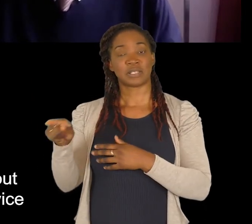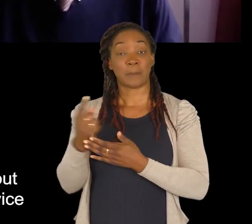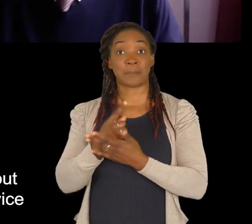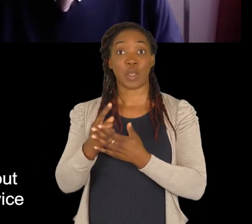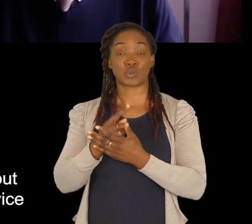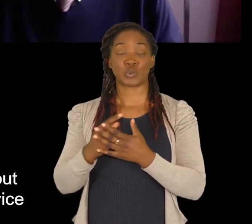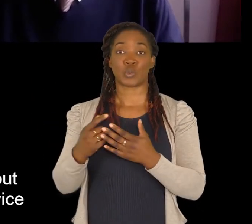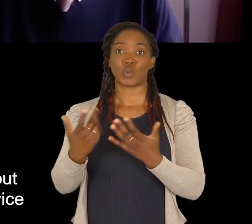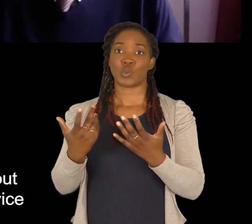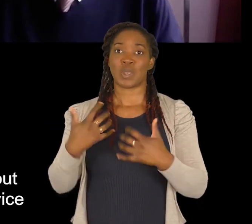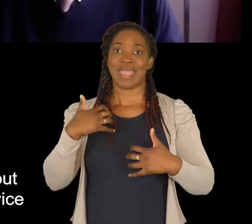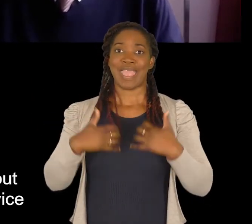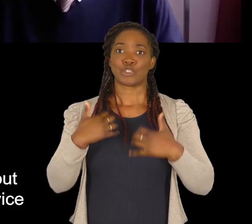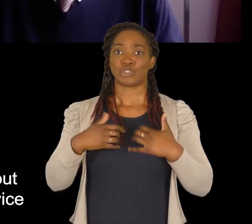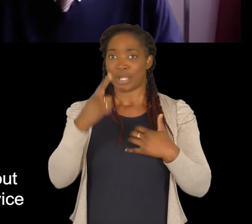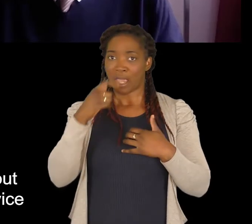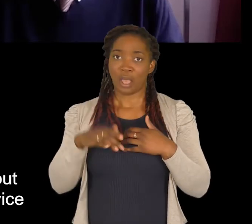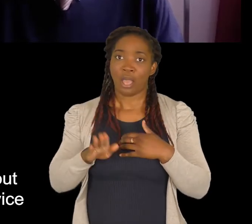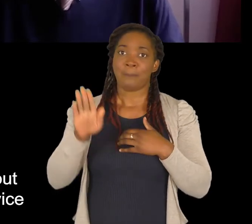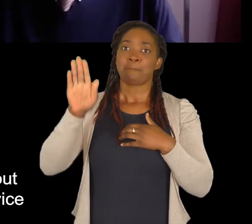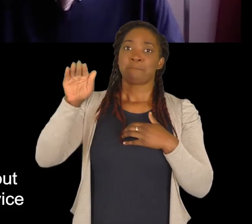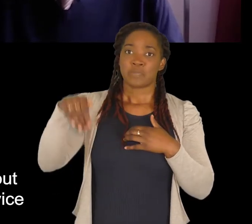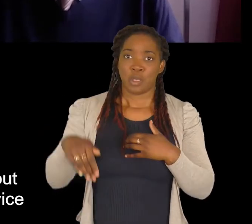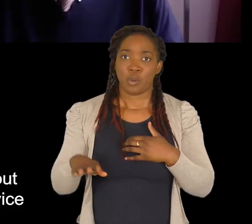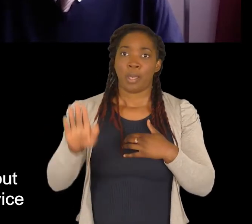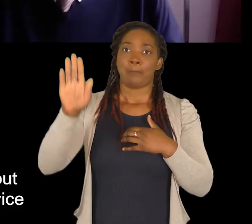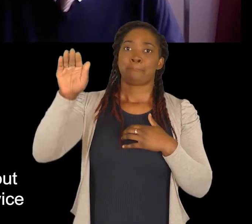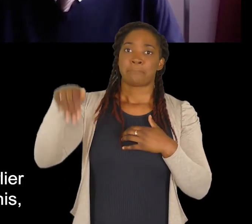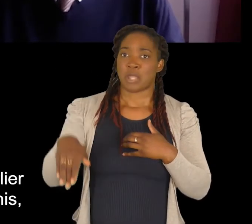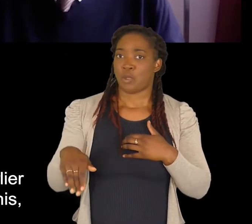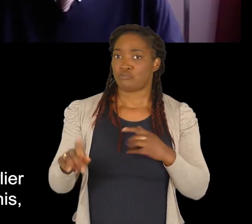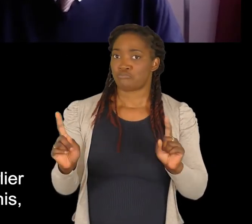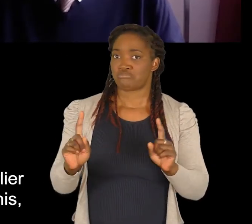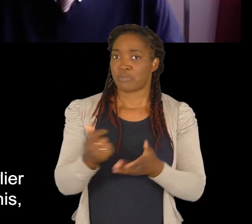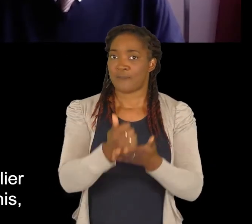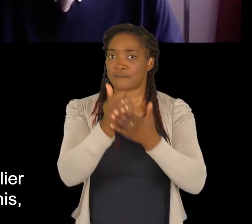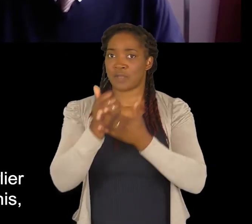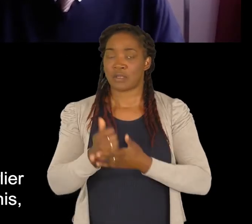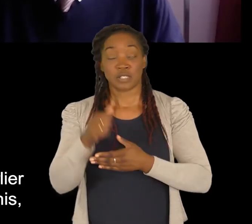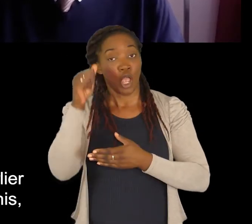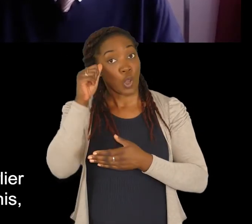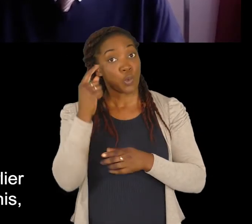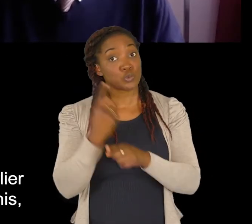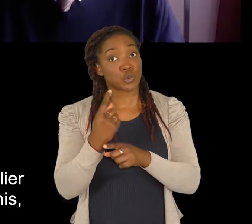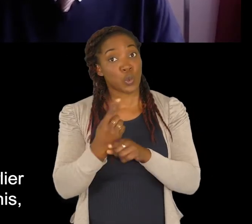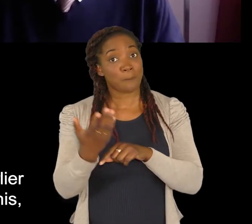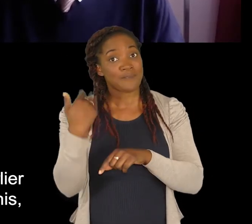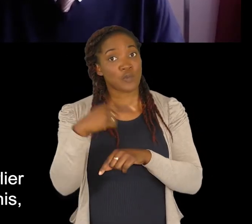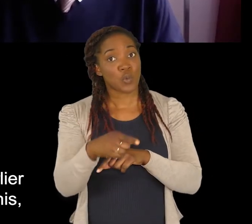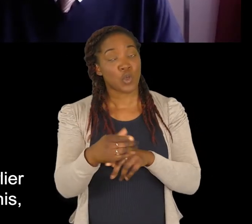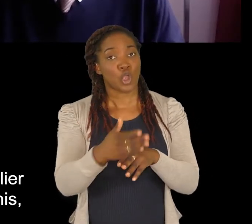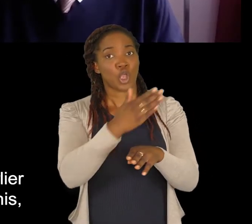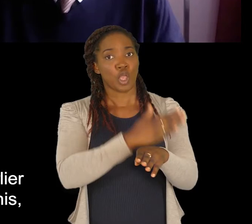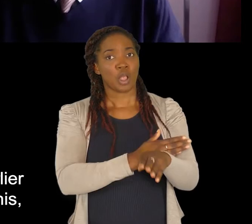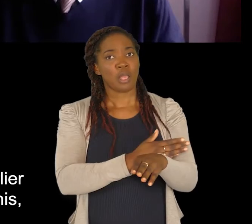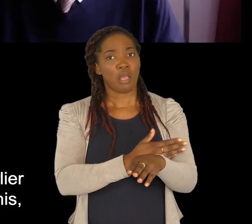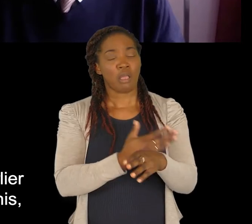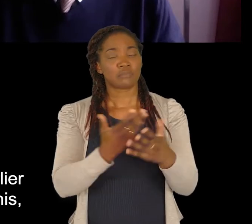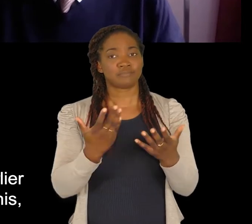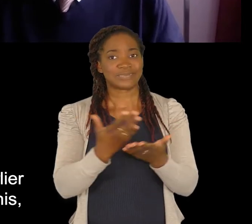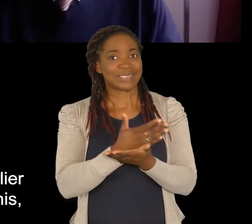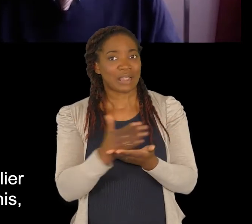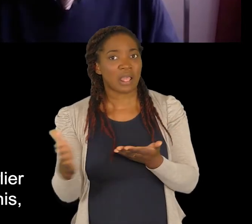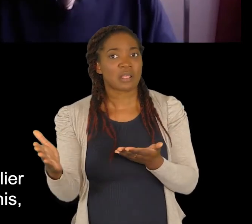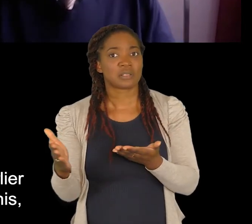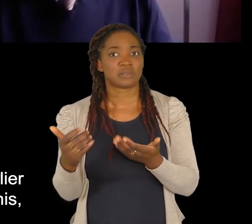about those variable energy levels. What sort of advice do you have on that? Because I know you spoke earlier very candidly,